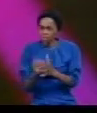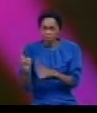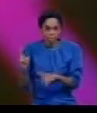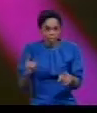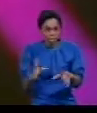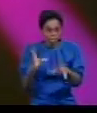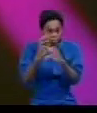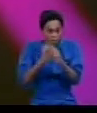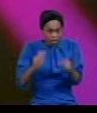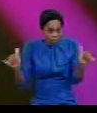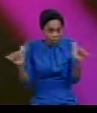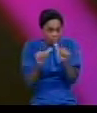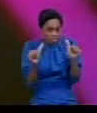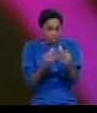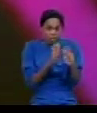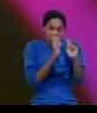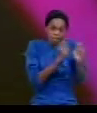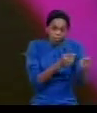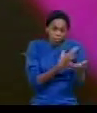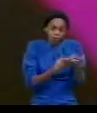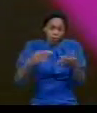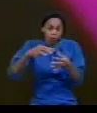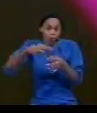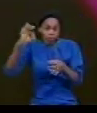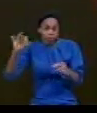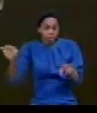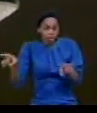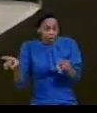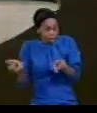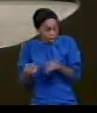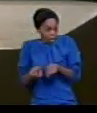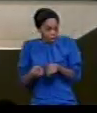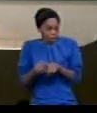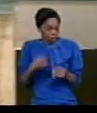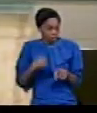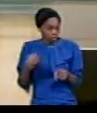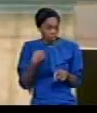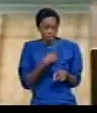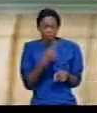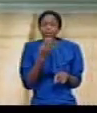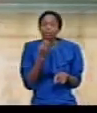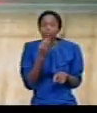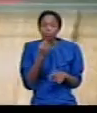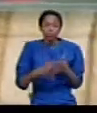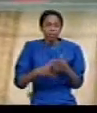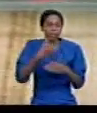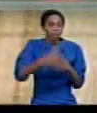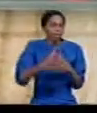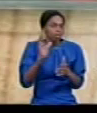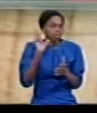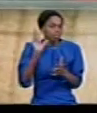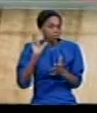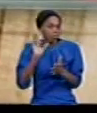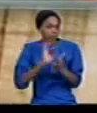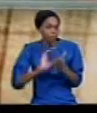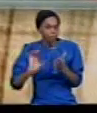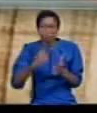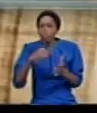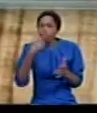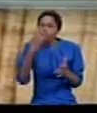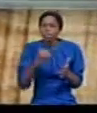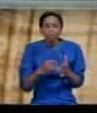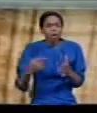the Holy Ghost as we? And then in the following chapter, he had said, for we believe that they will